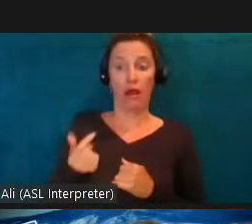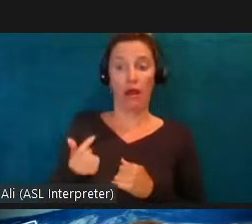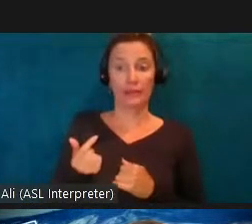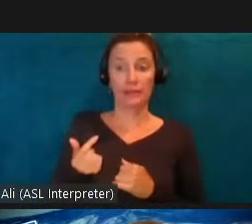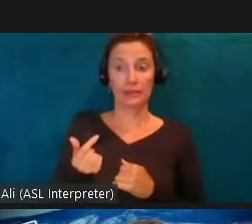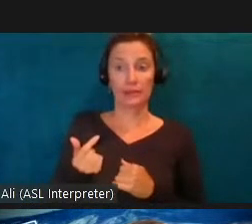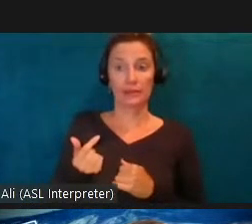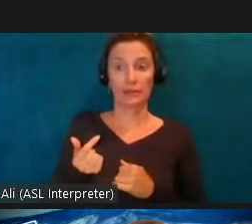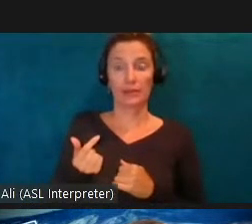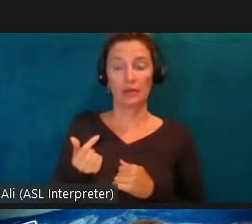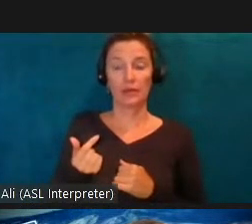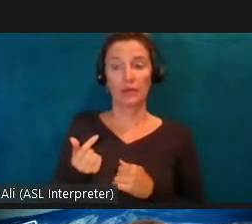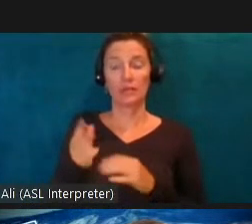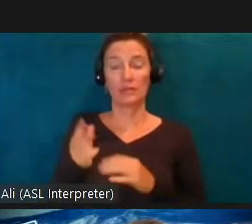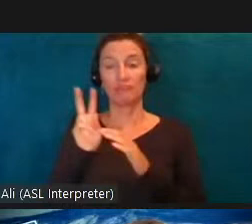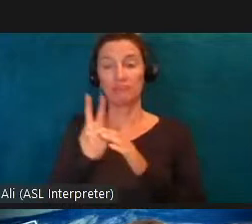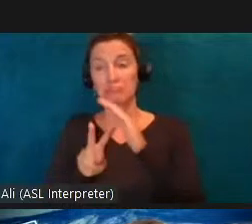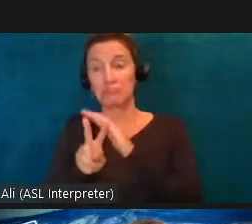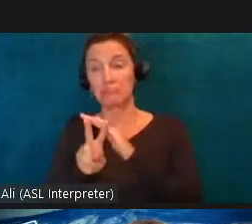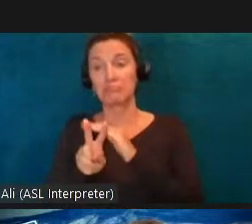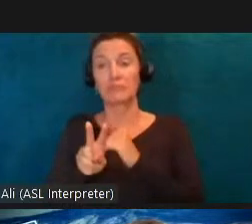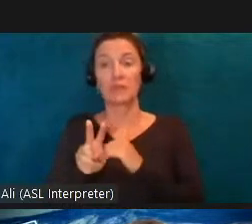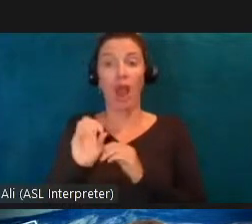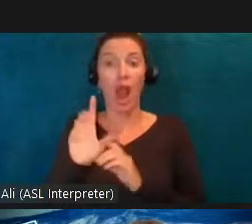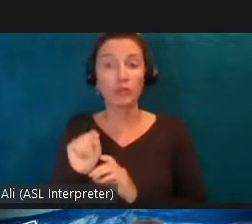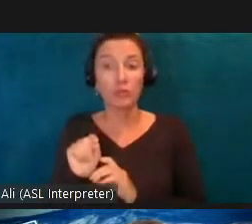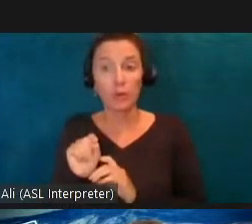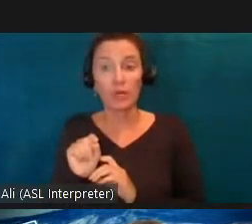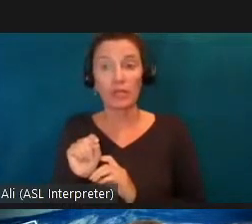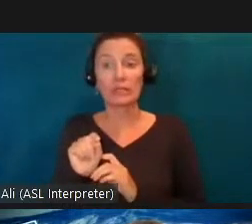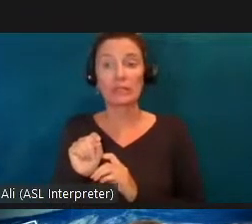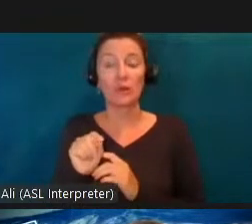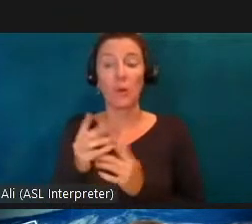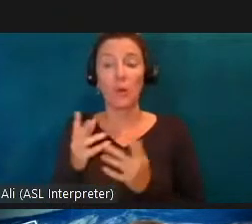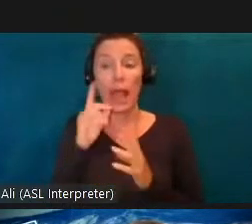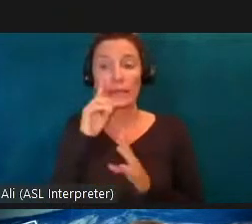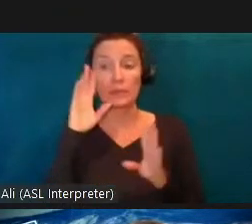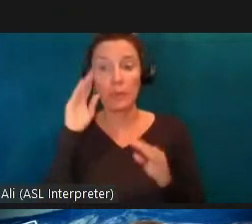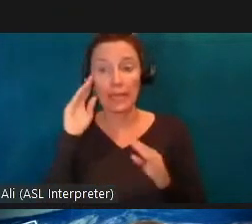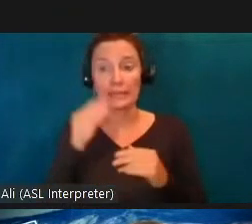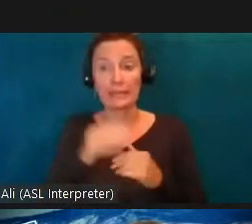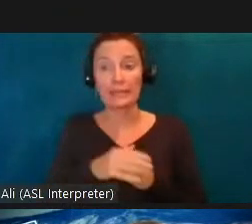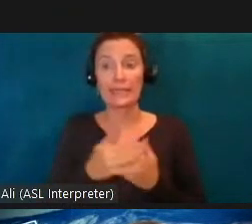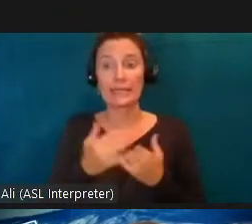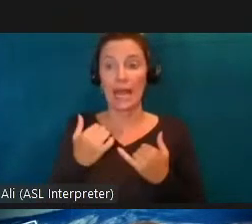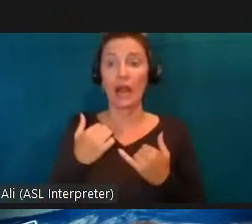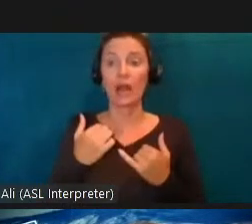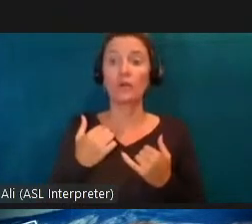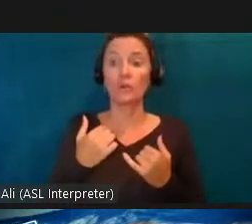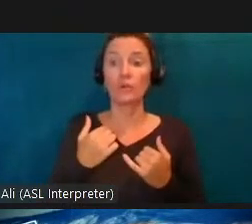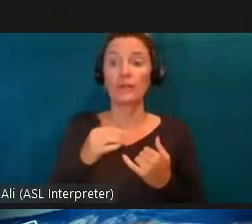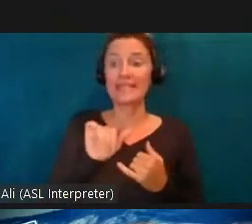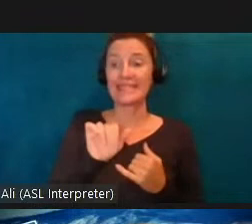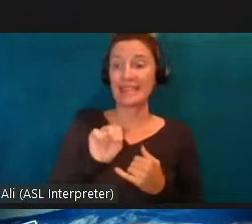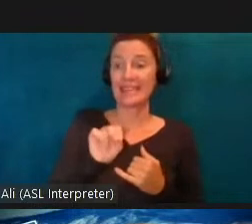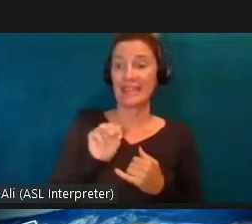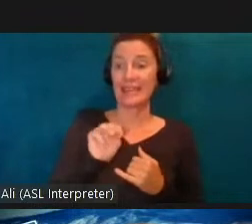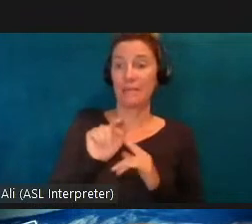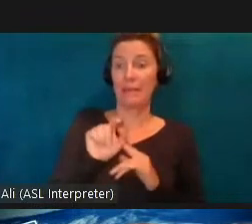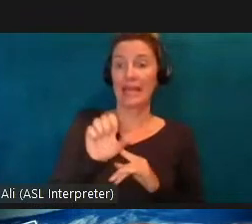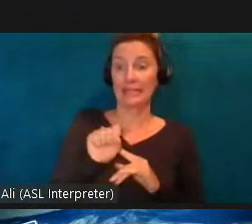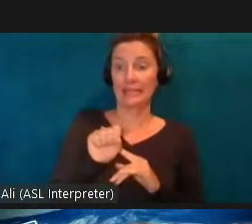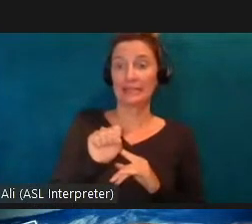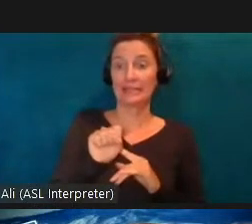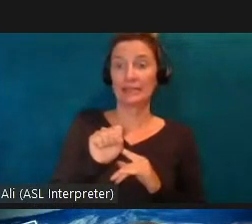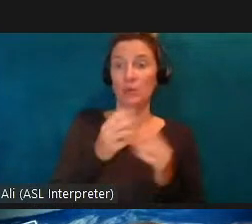in October, specifically now that a lot of inmates have been released who used to come over and fight